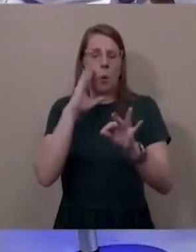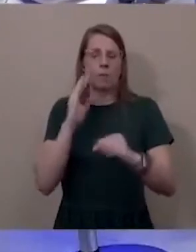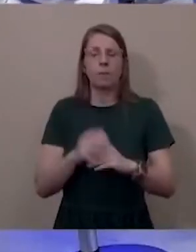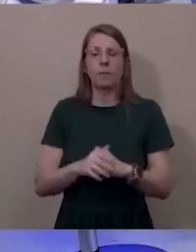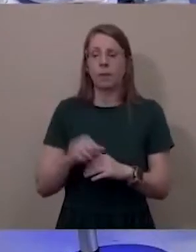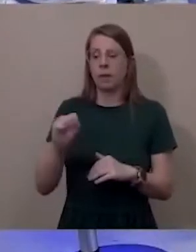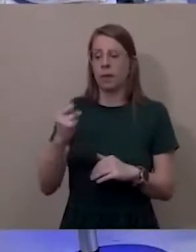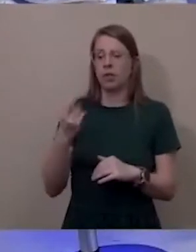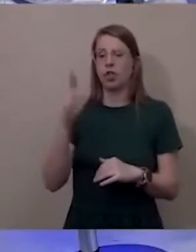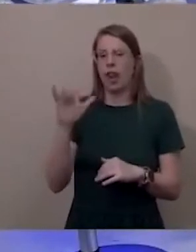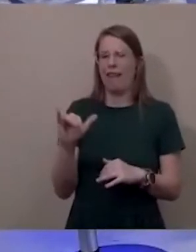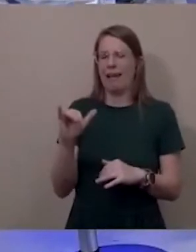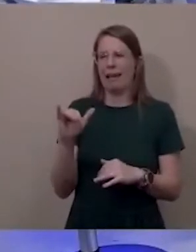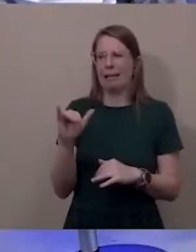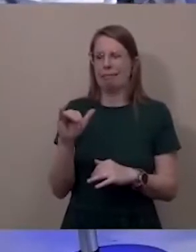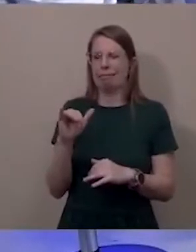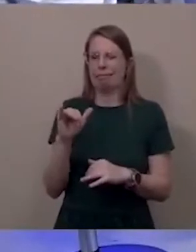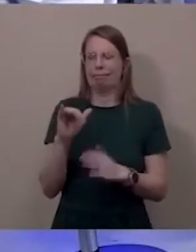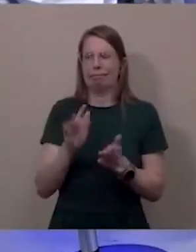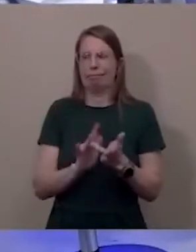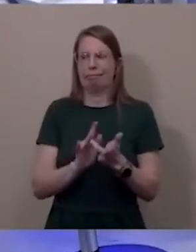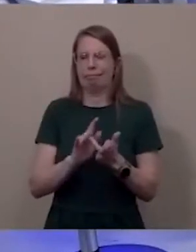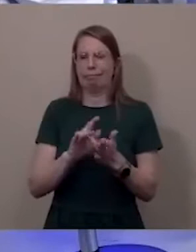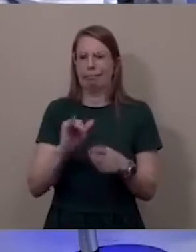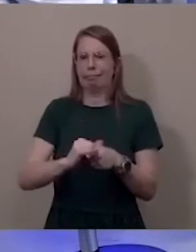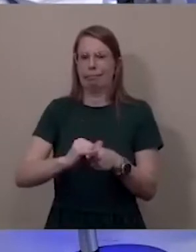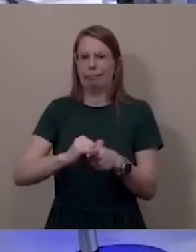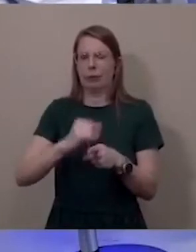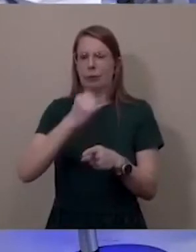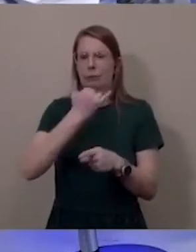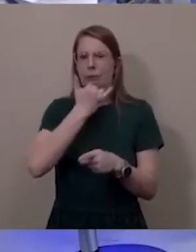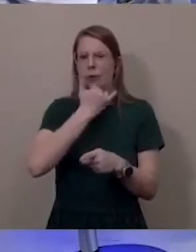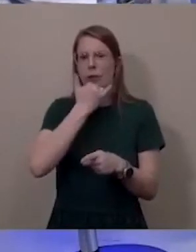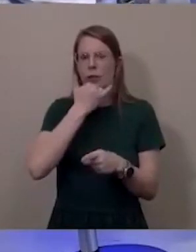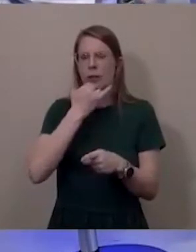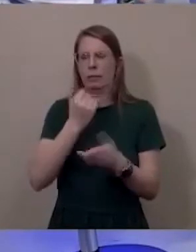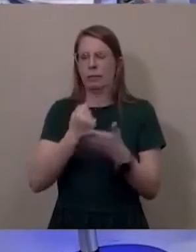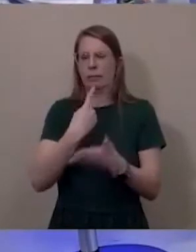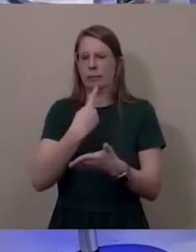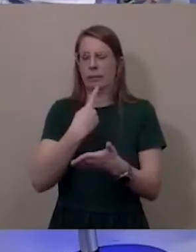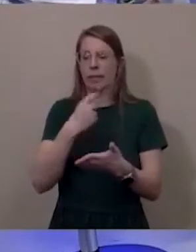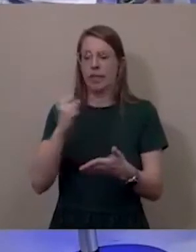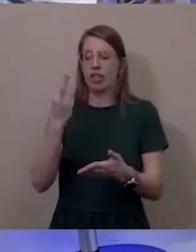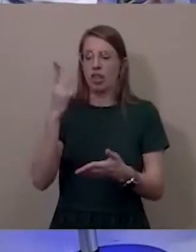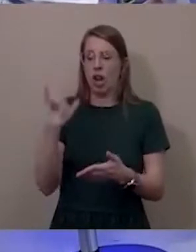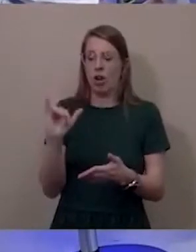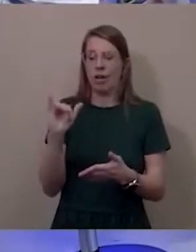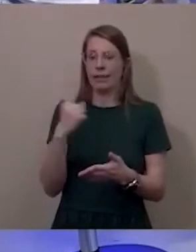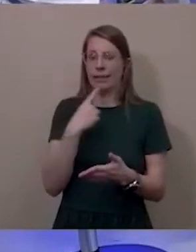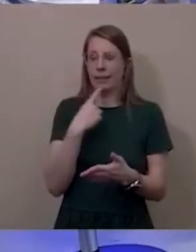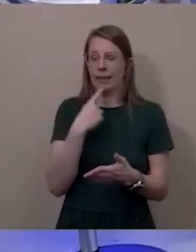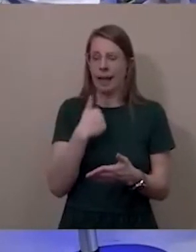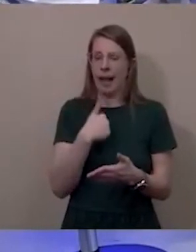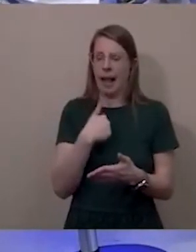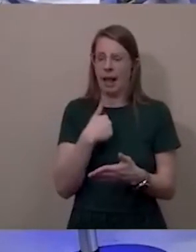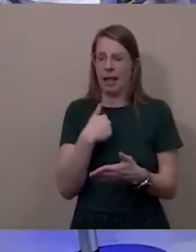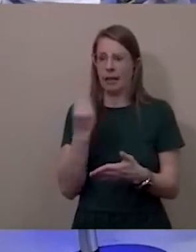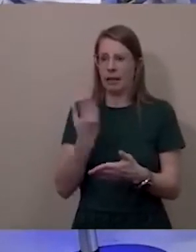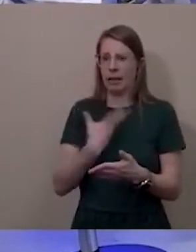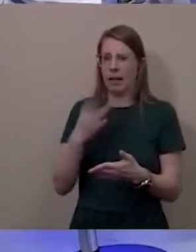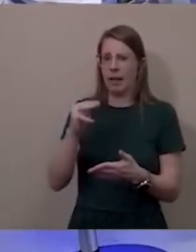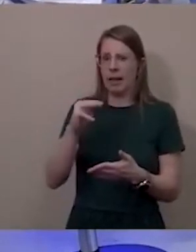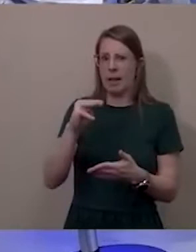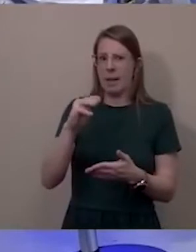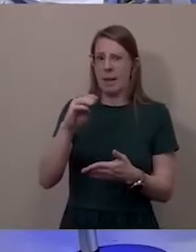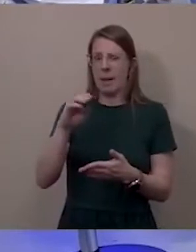Sherry, and I'm going to say this drug wrong. If it's a drug, it might be a supplement. I don't know. But Sherry says, I was told